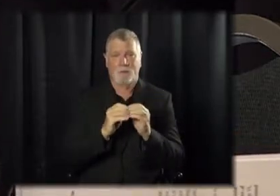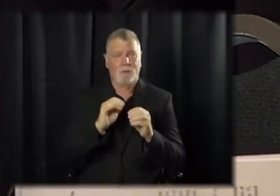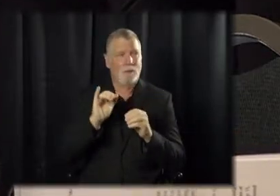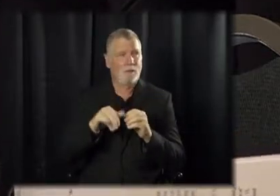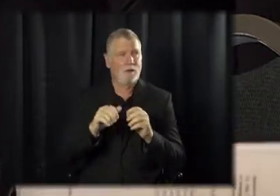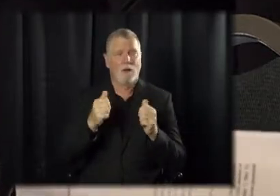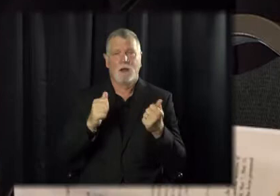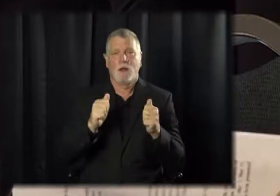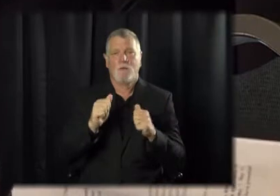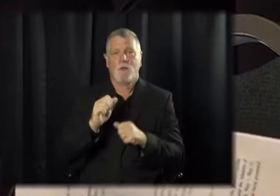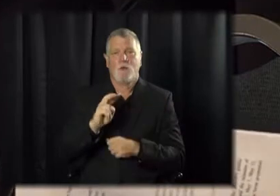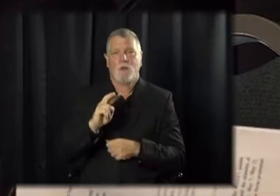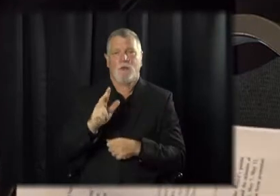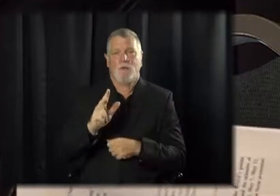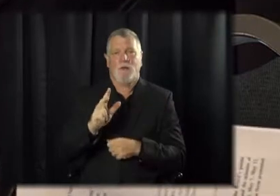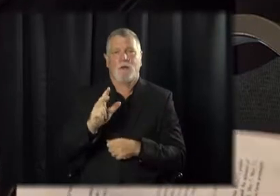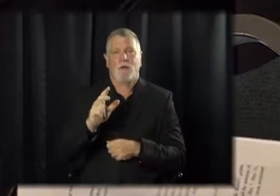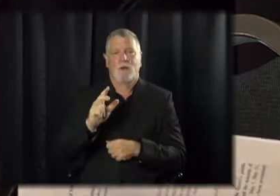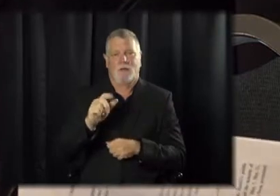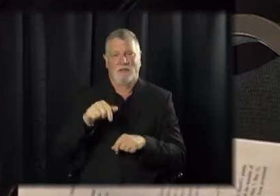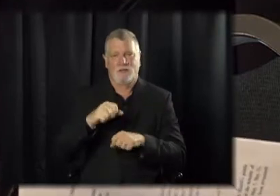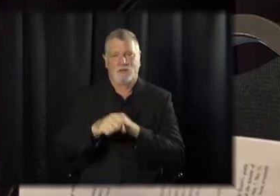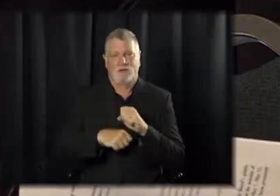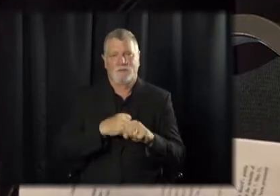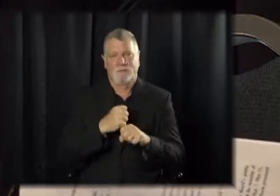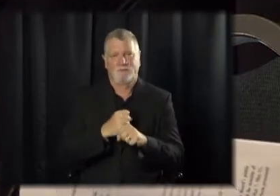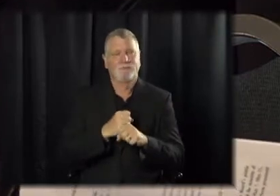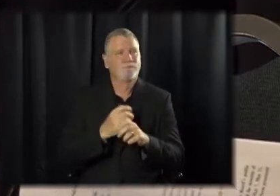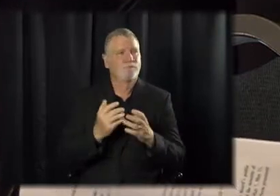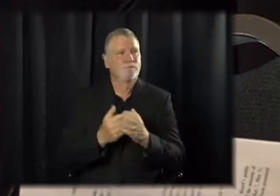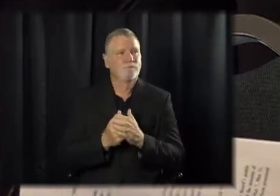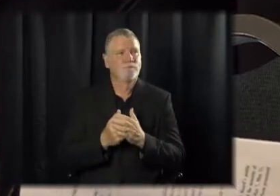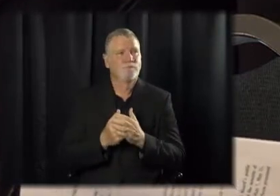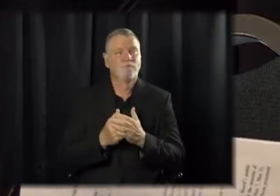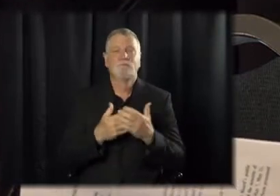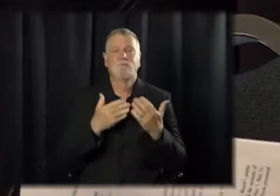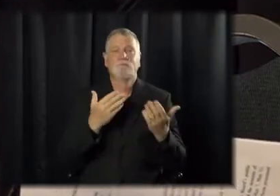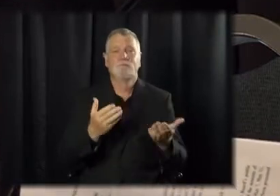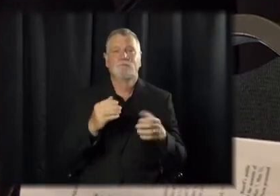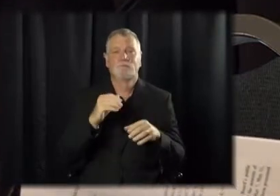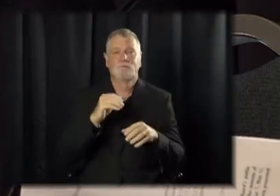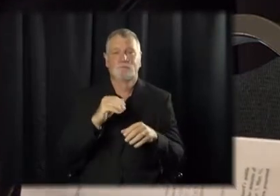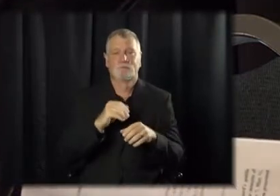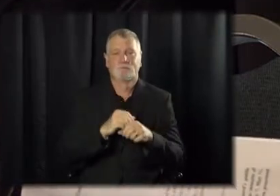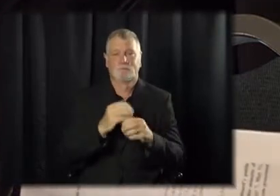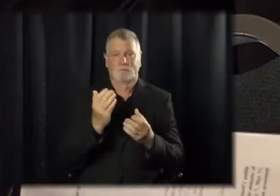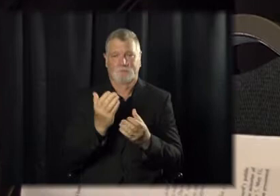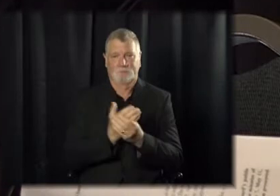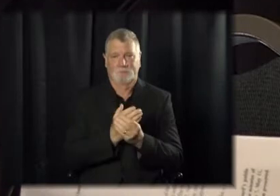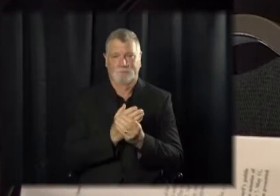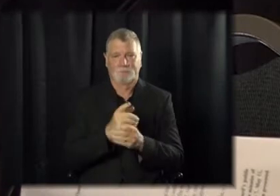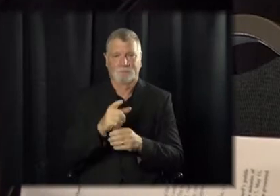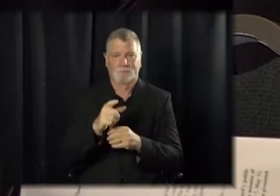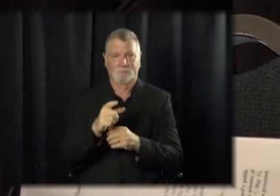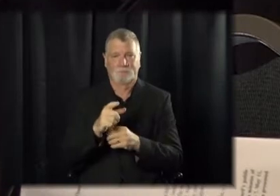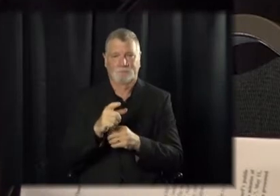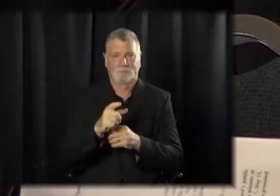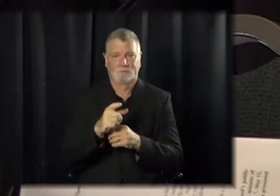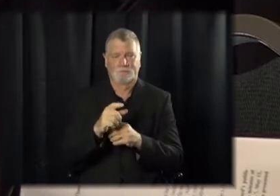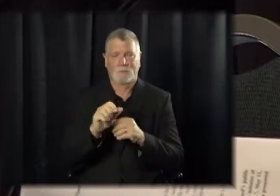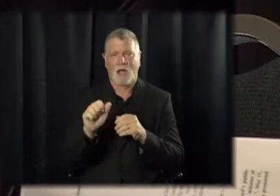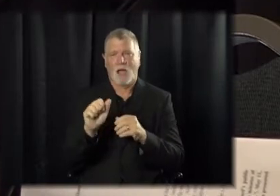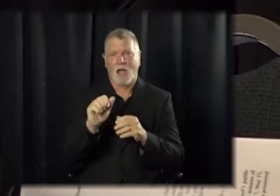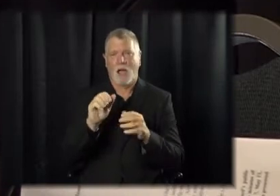held on April 23 of this year. The proposed meetings are in the meeting packet attached as